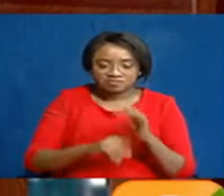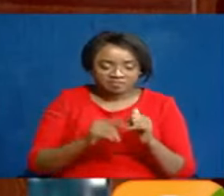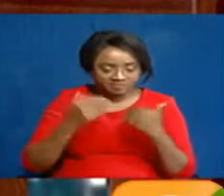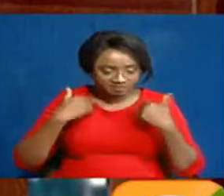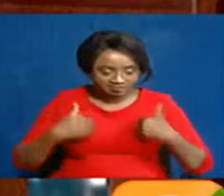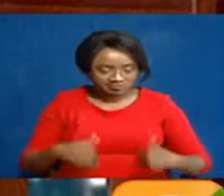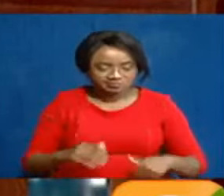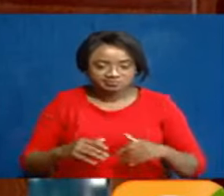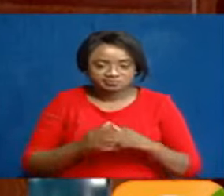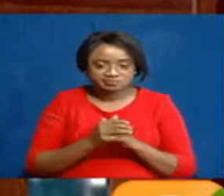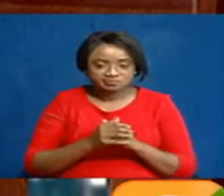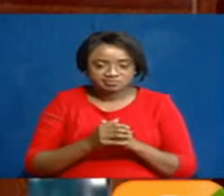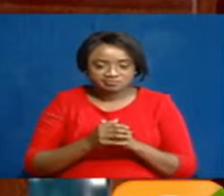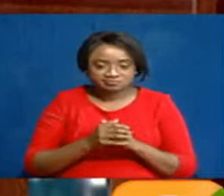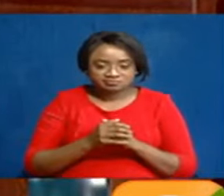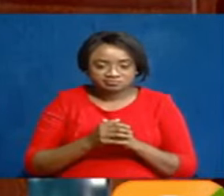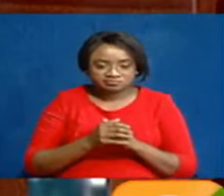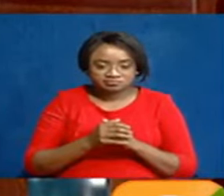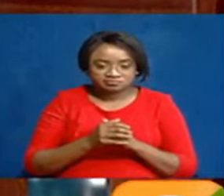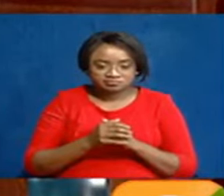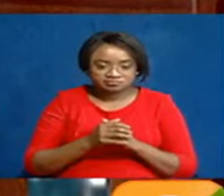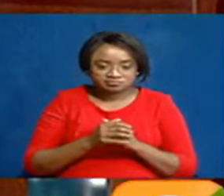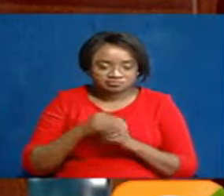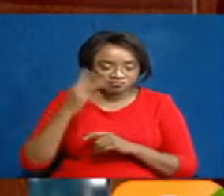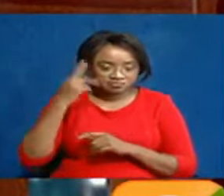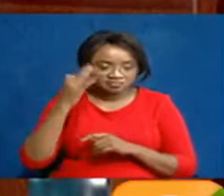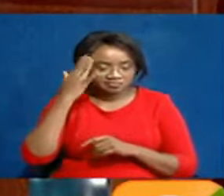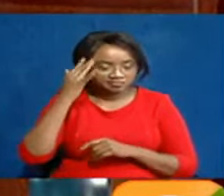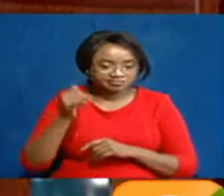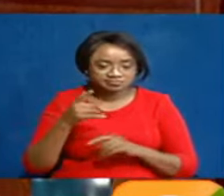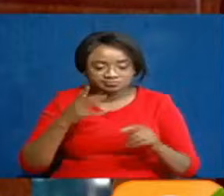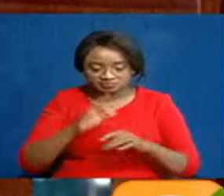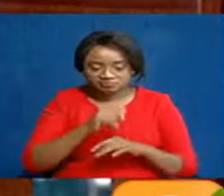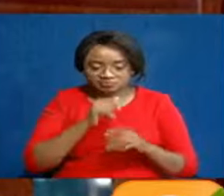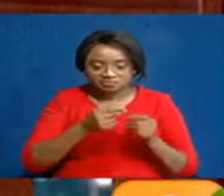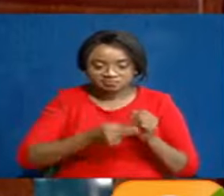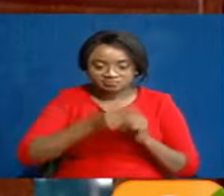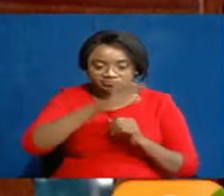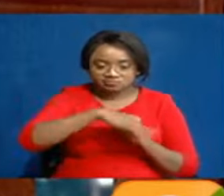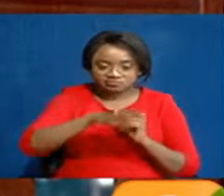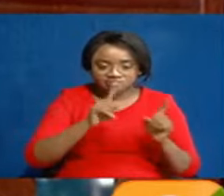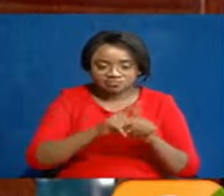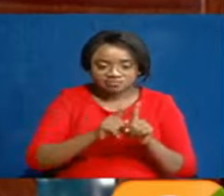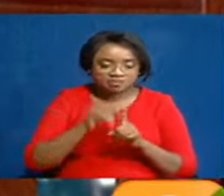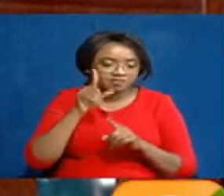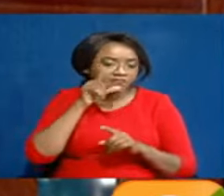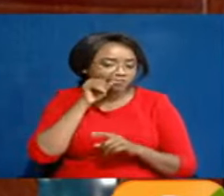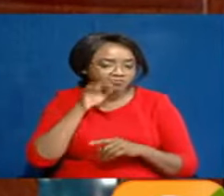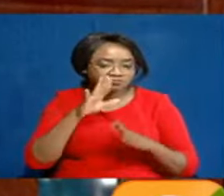justification from high places on X platform, on Facebook.